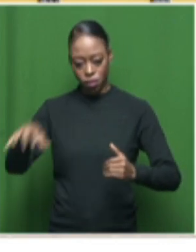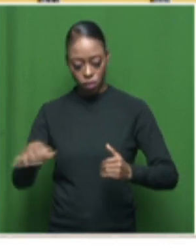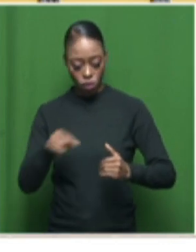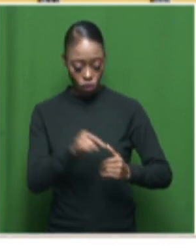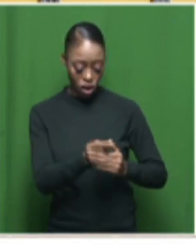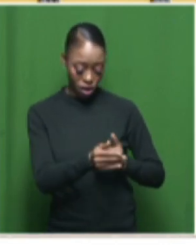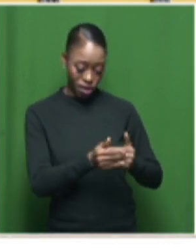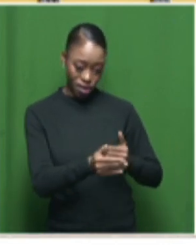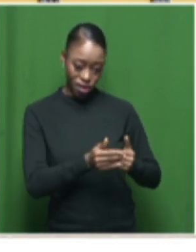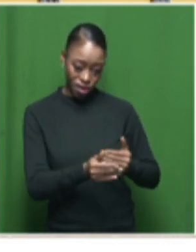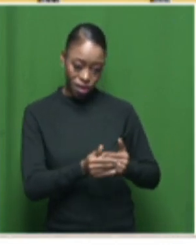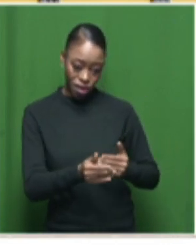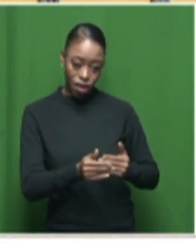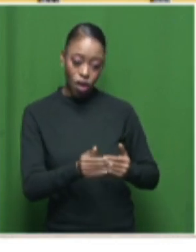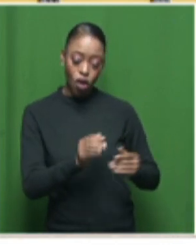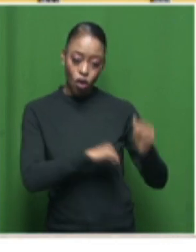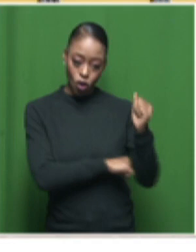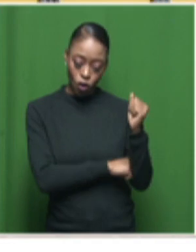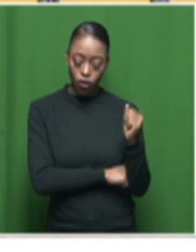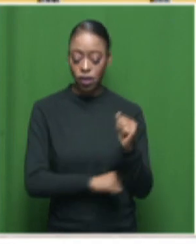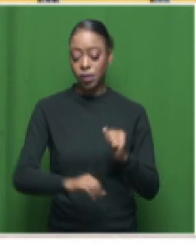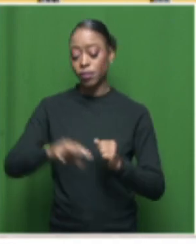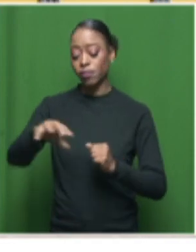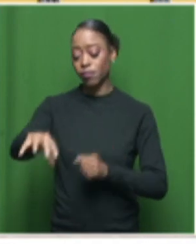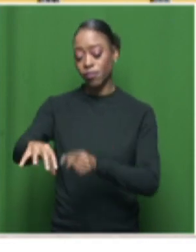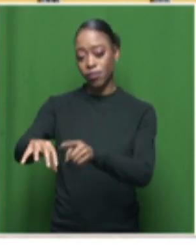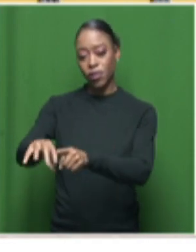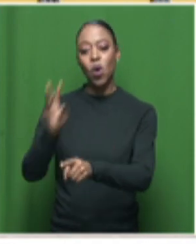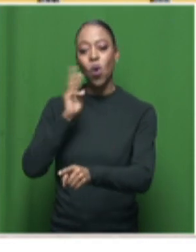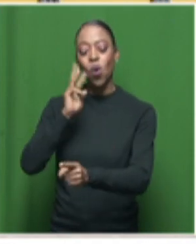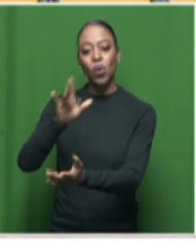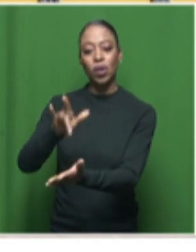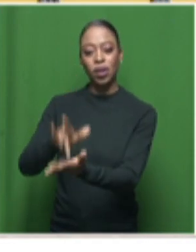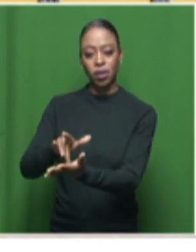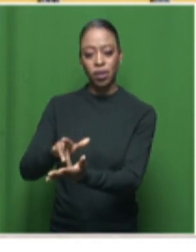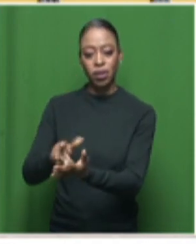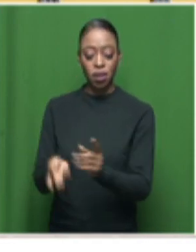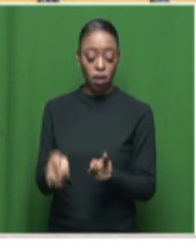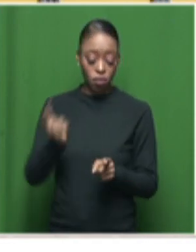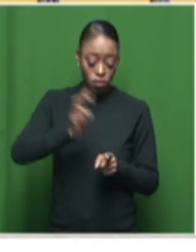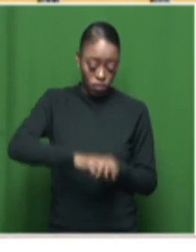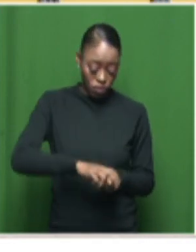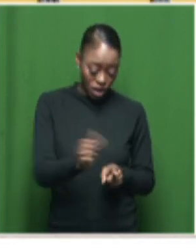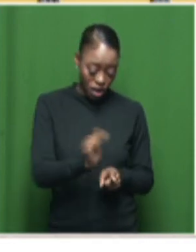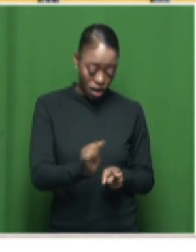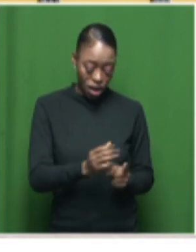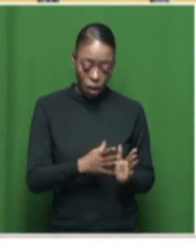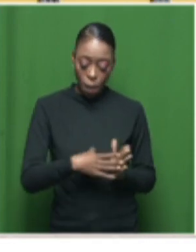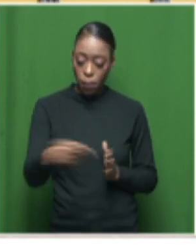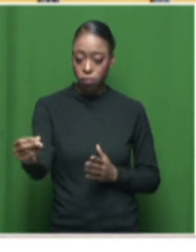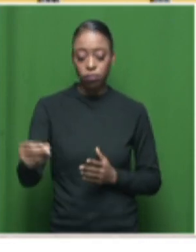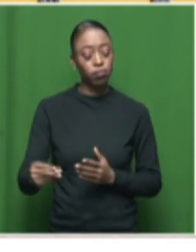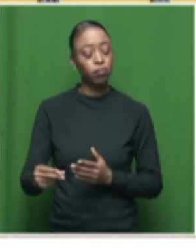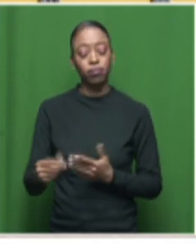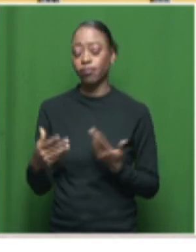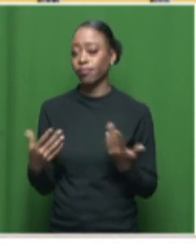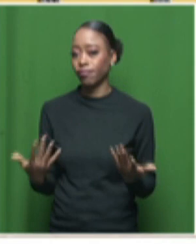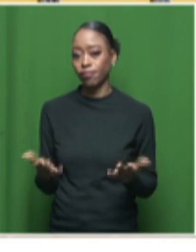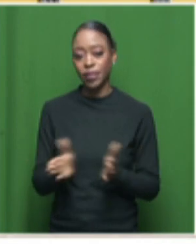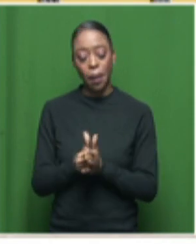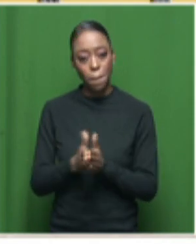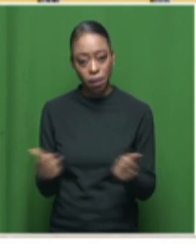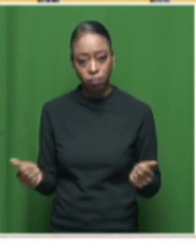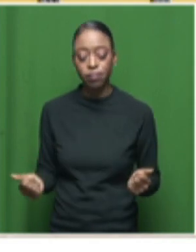at a nearby tribal office and another at a water station, where they got into these vehicles and fled off. What we understand